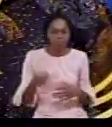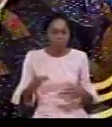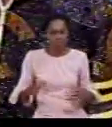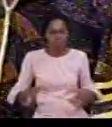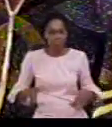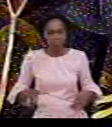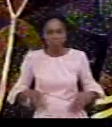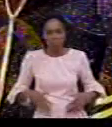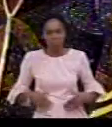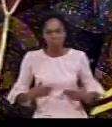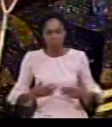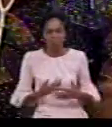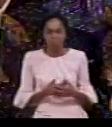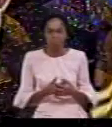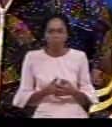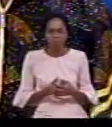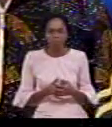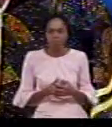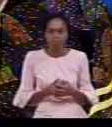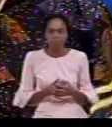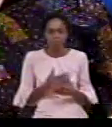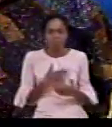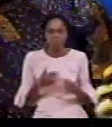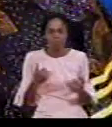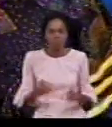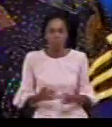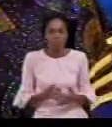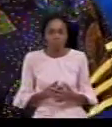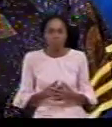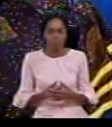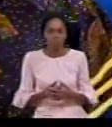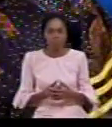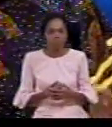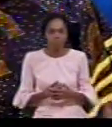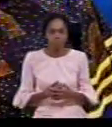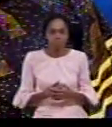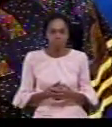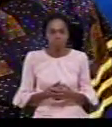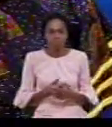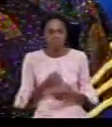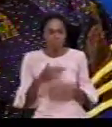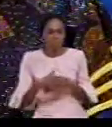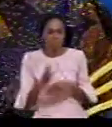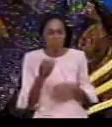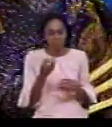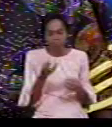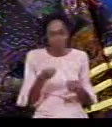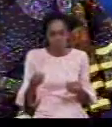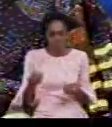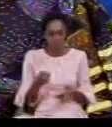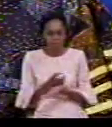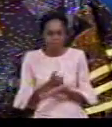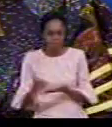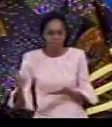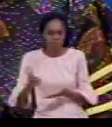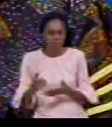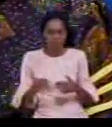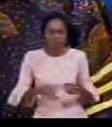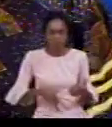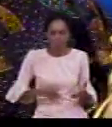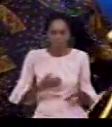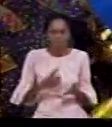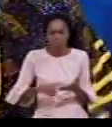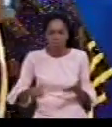work. After then, a few weeks later, I began to feel some signs, began to feel some symptoms in me. We went back to the